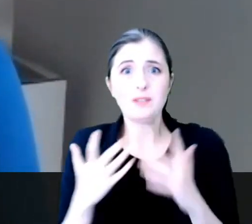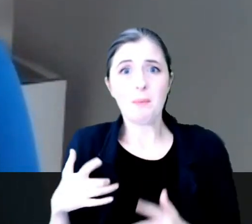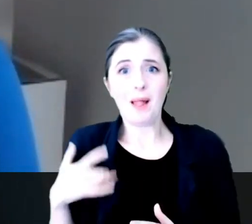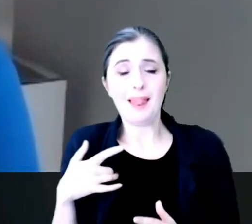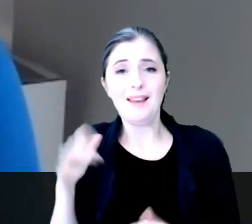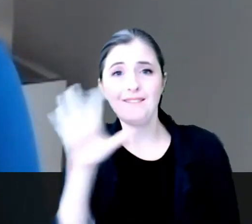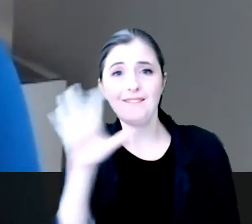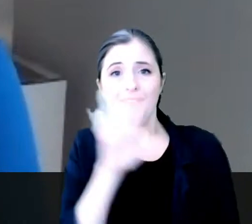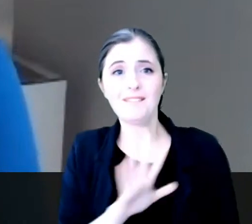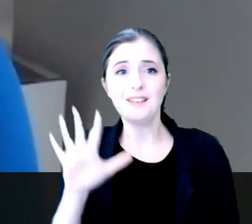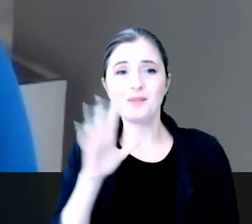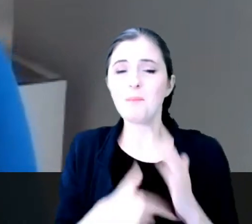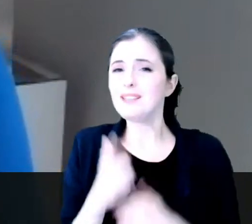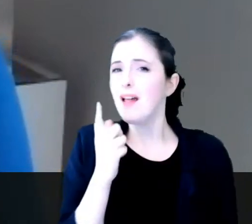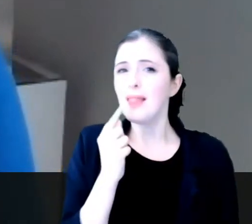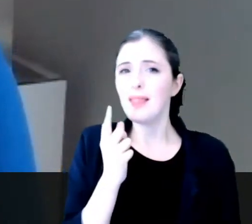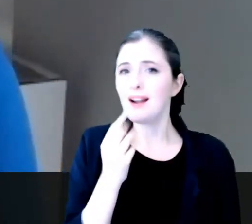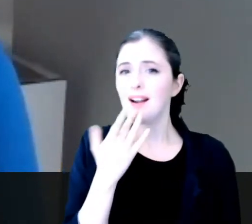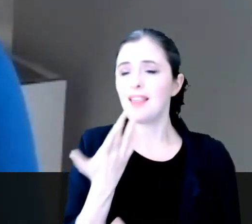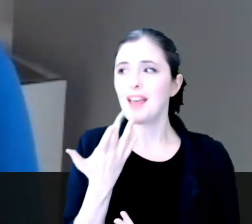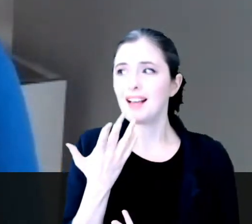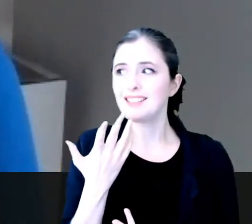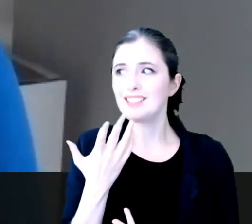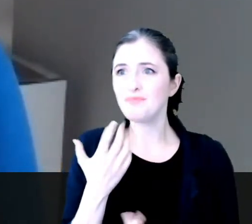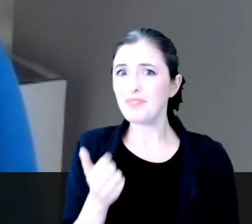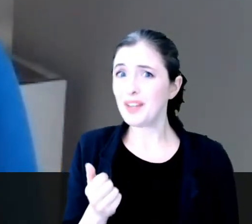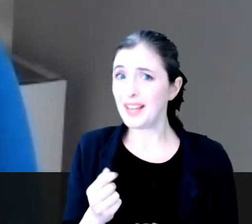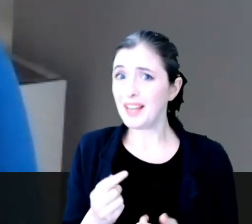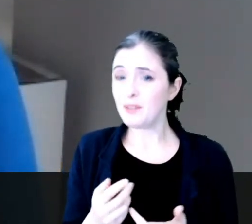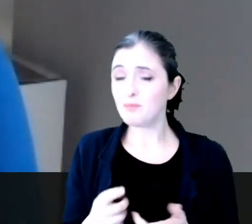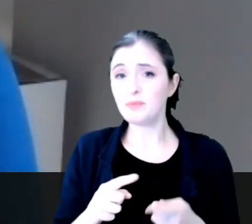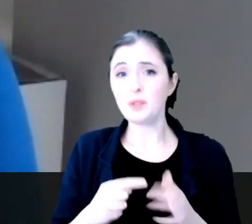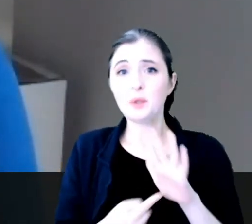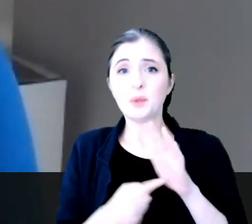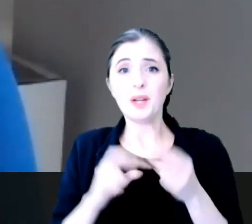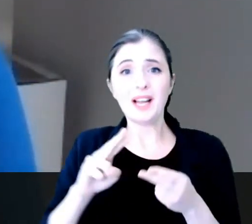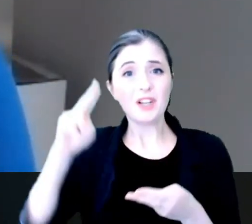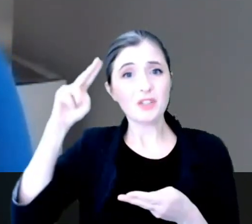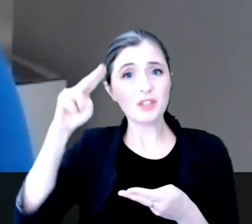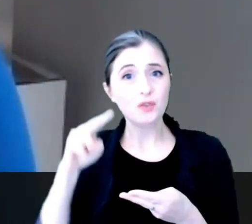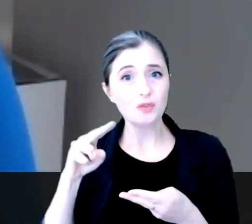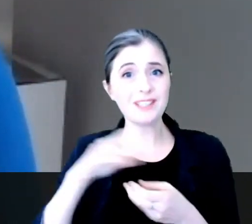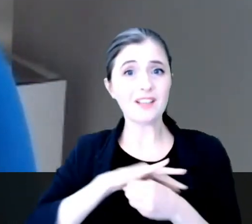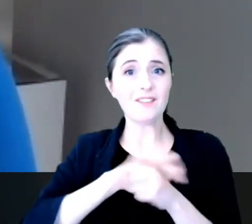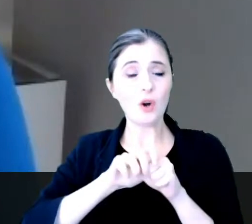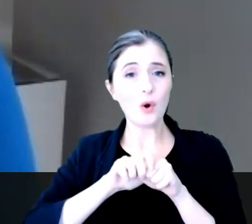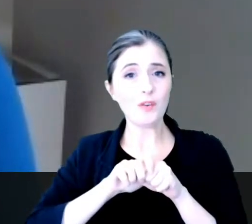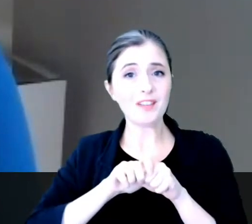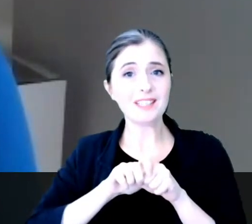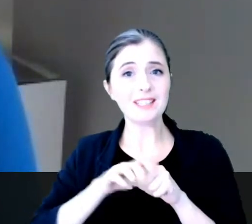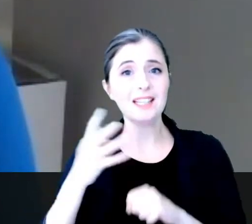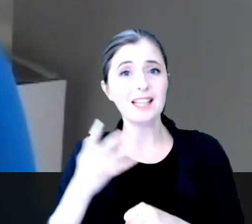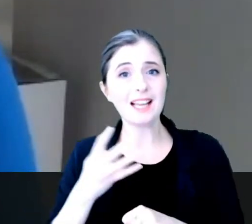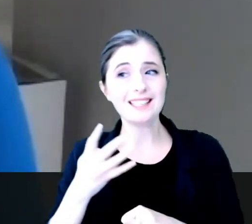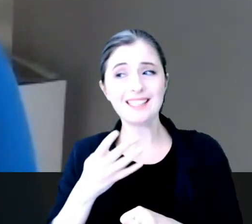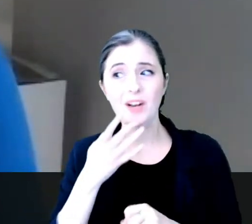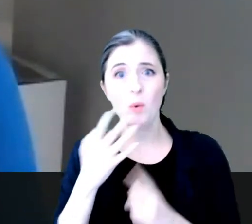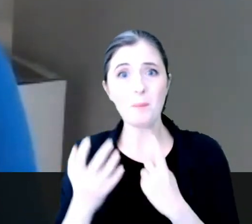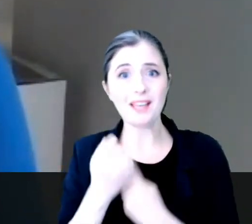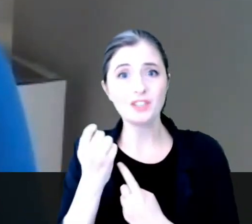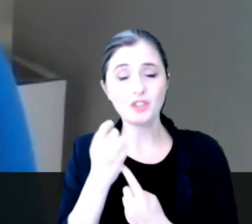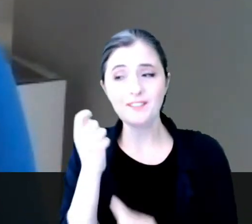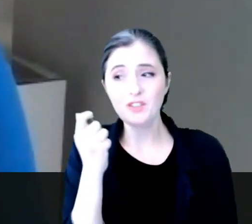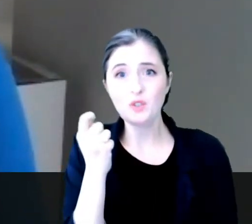that a significant decrease in infections of COVID-19 in London will be achieved soon. My question